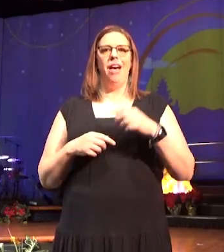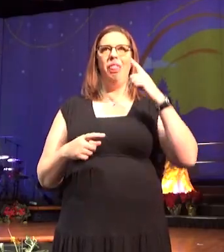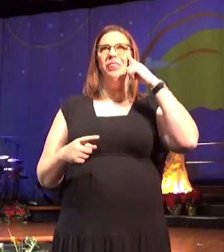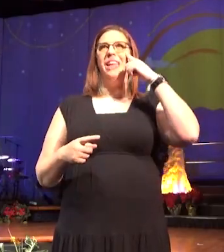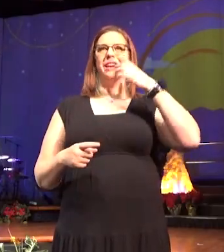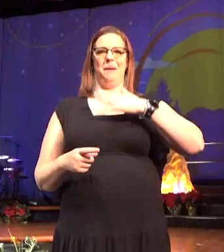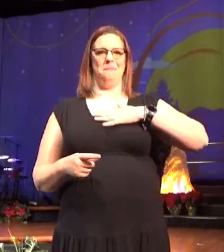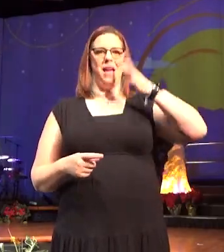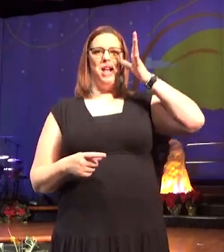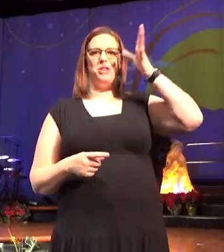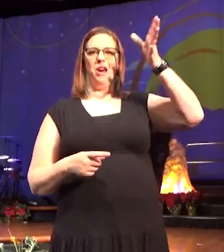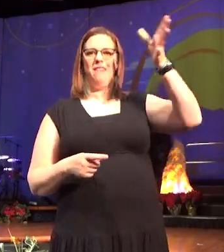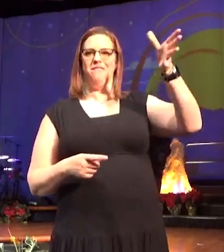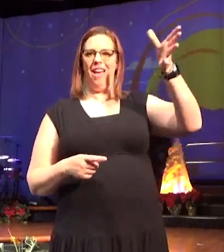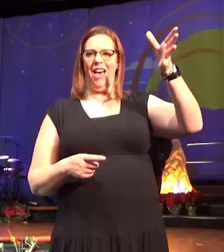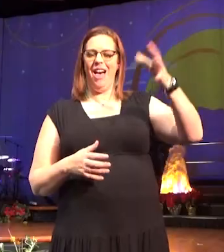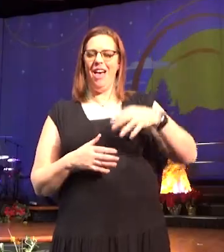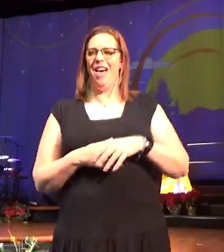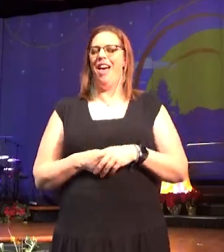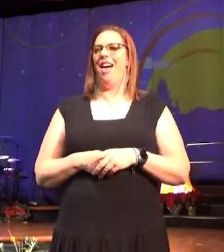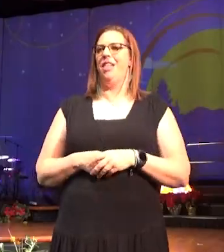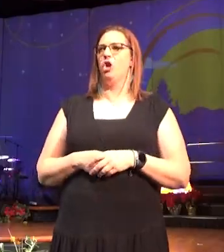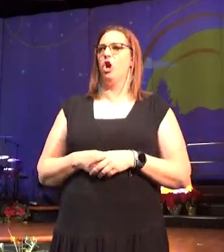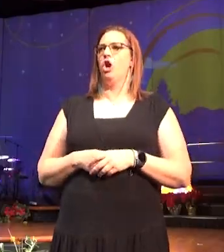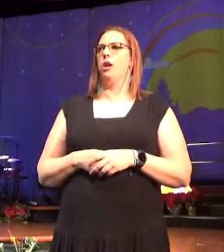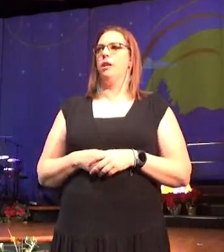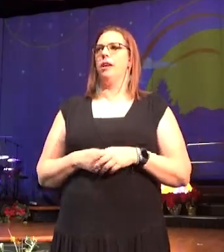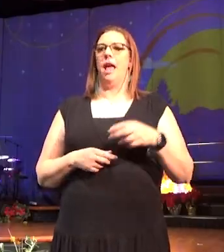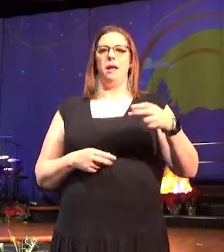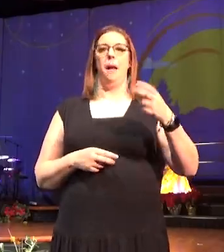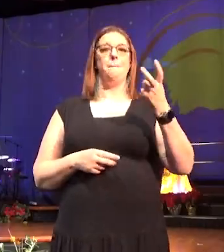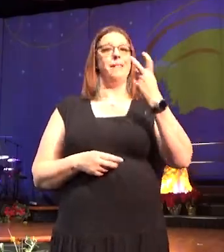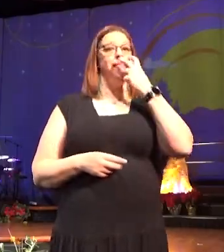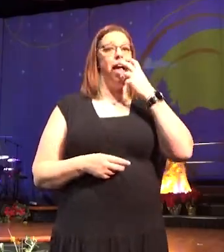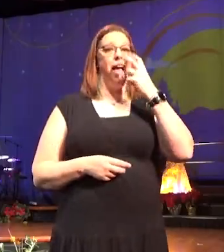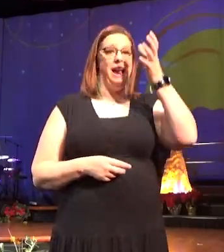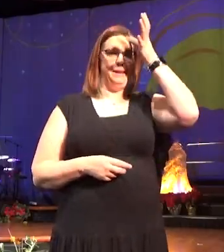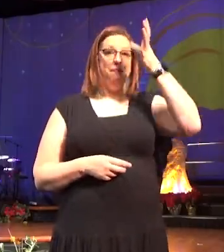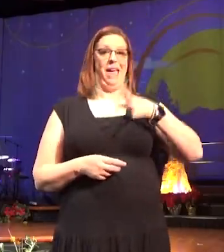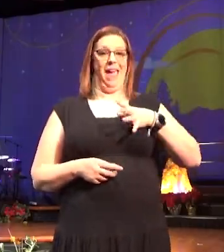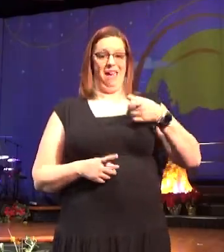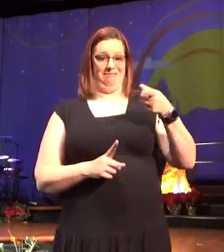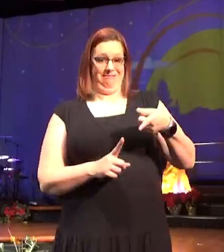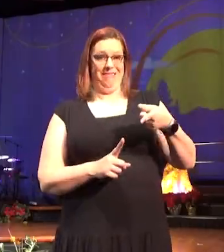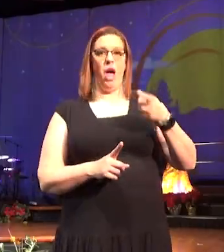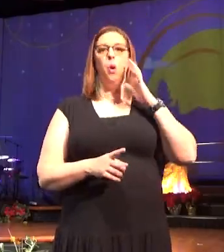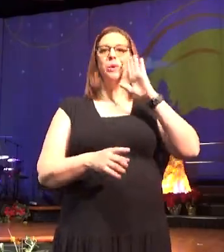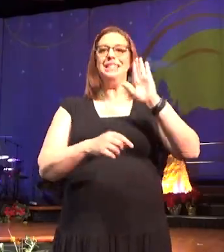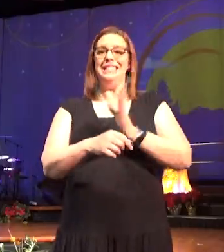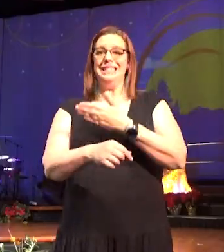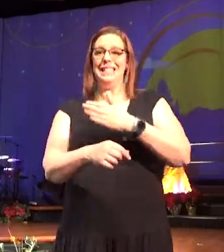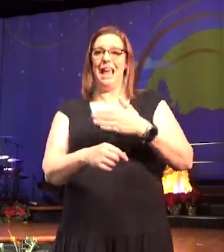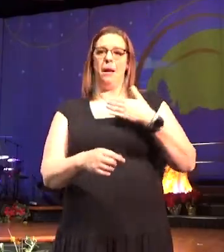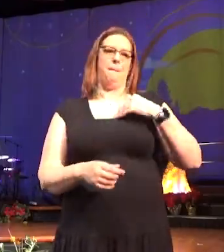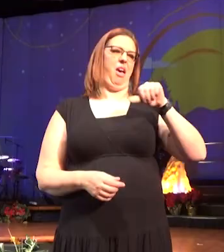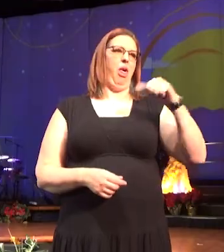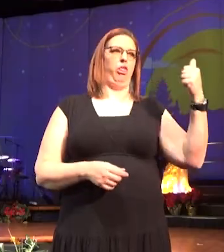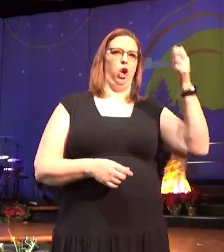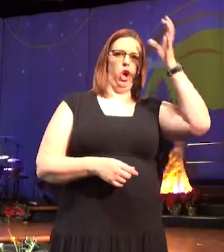grandpa. And he would sing, the blind man would sing, and my other grandpa would